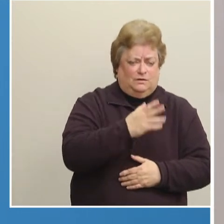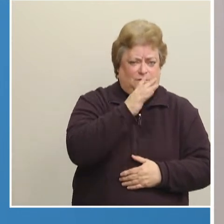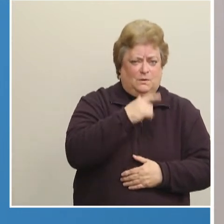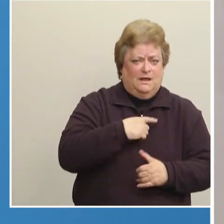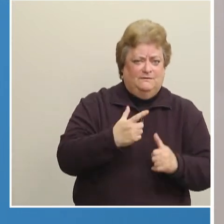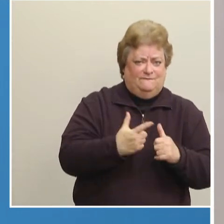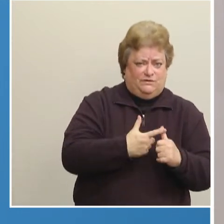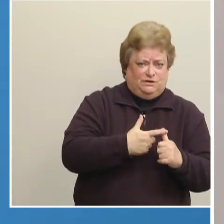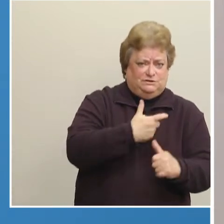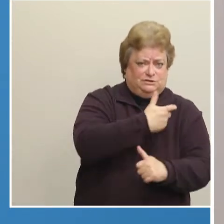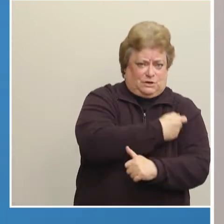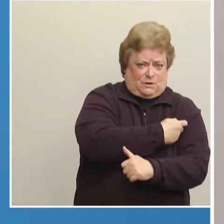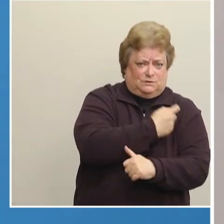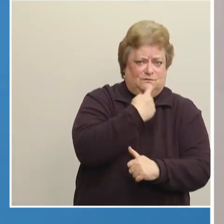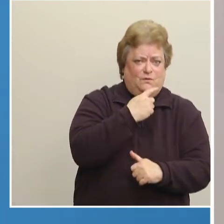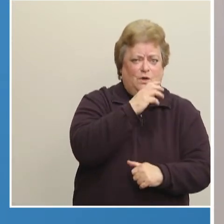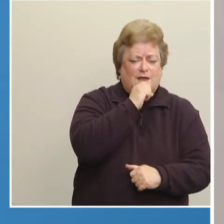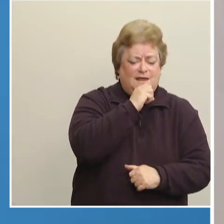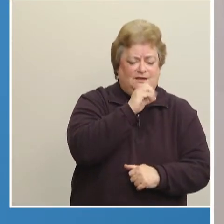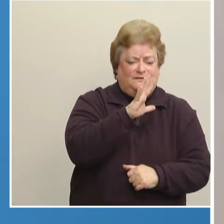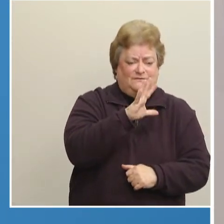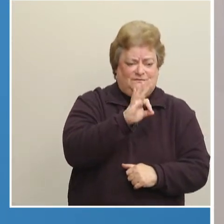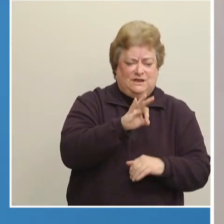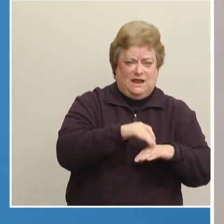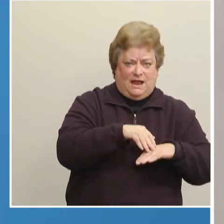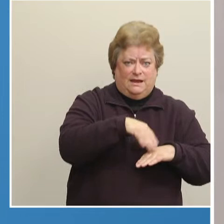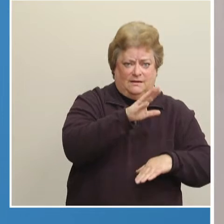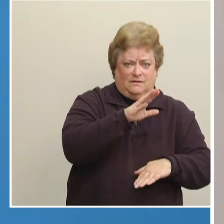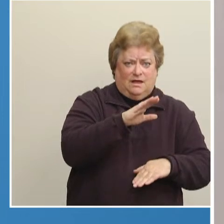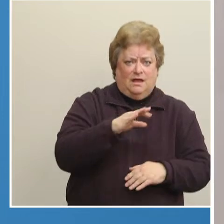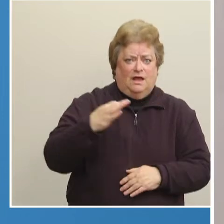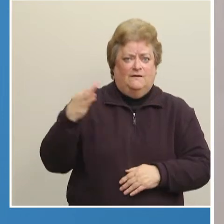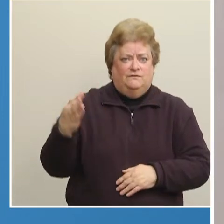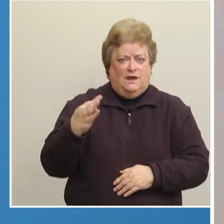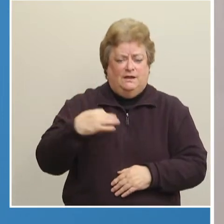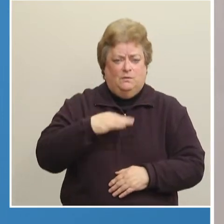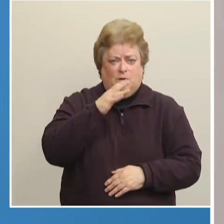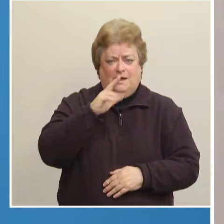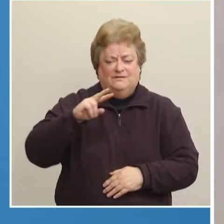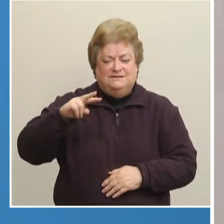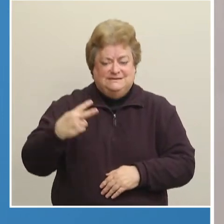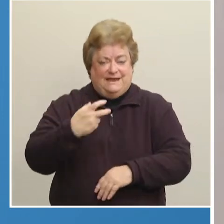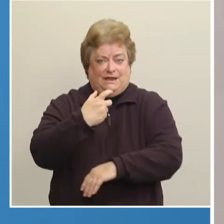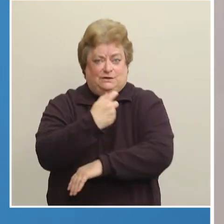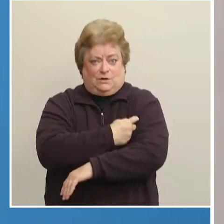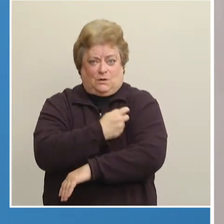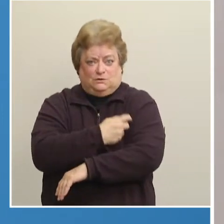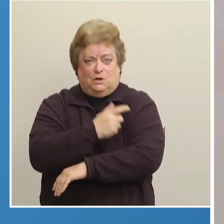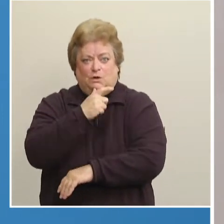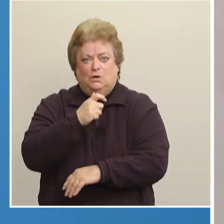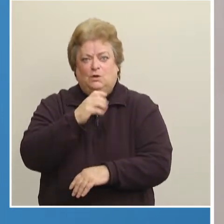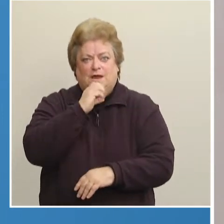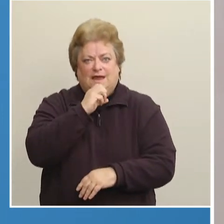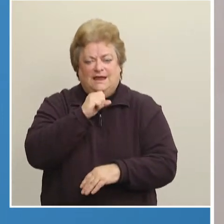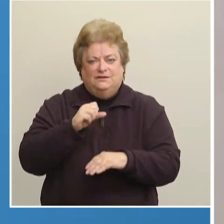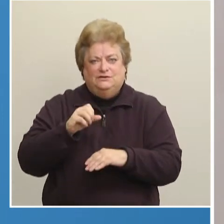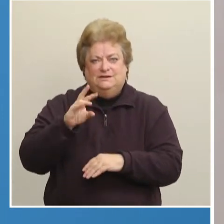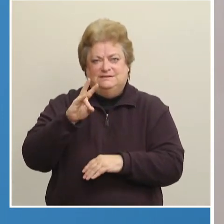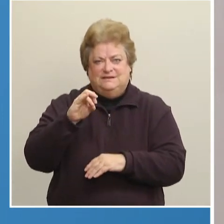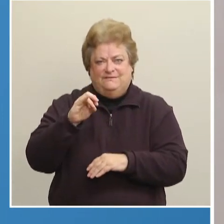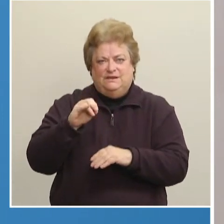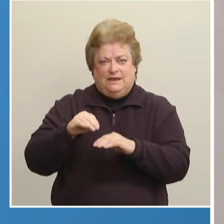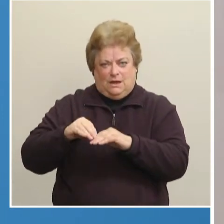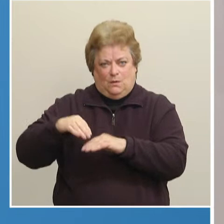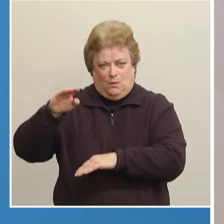dose clinic for those aged 59 and older. On Friday, we will have a second dose clinic for those residents aged 70